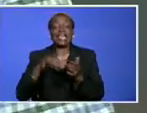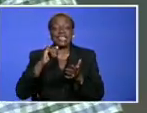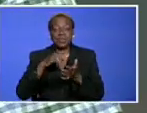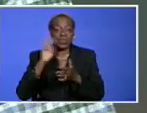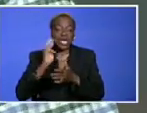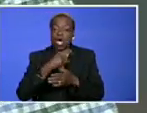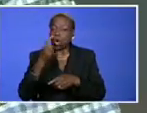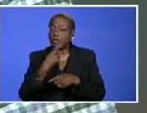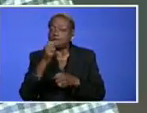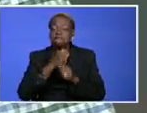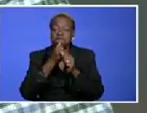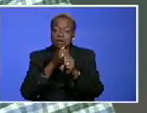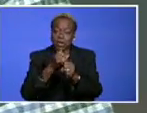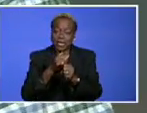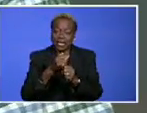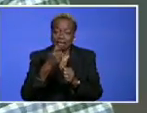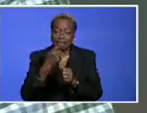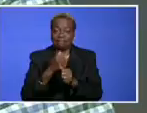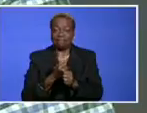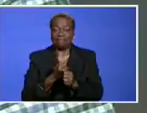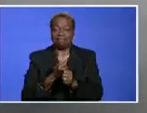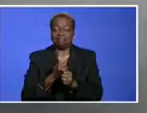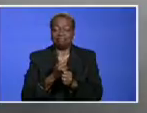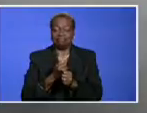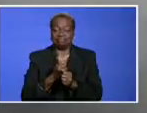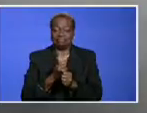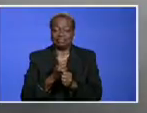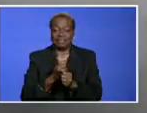to everyone who I work with. All right.